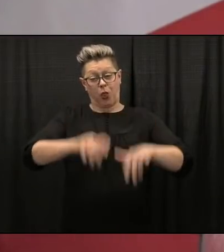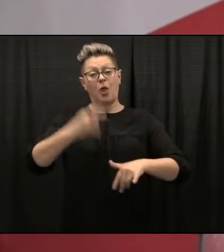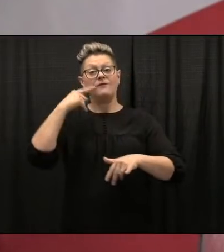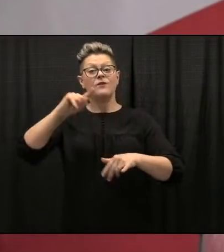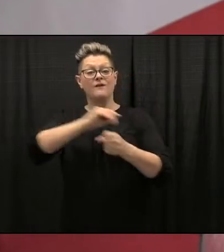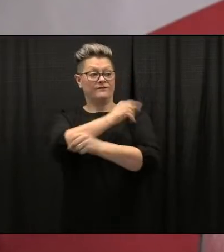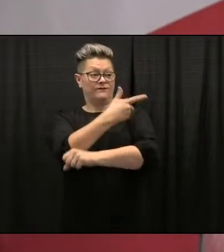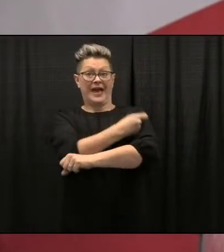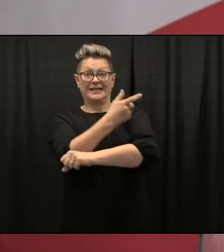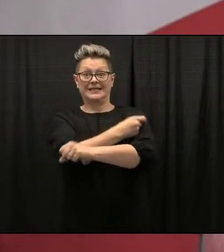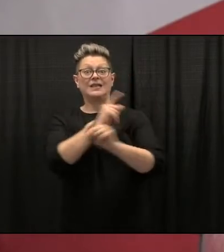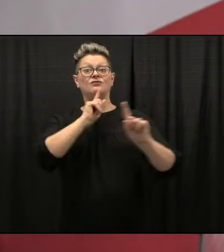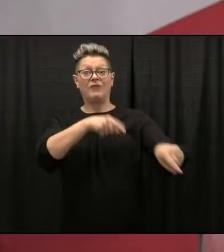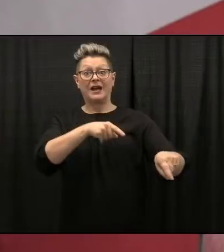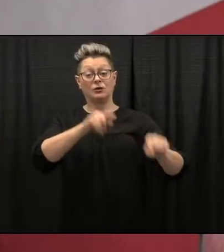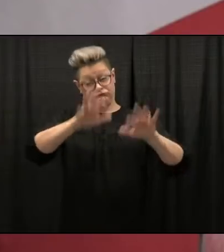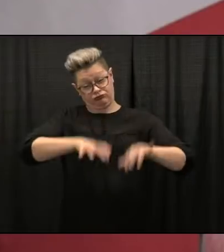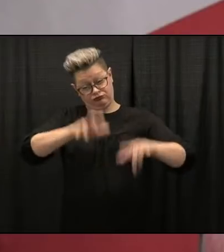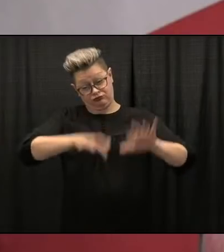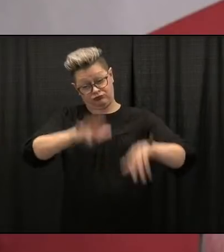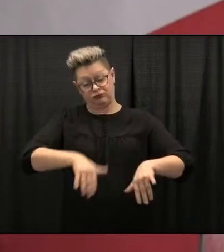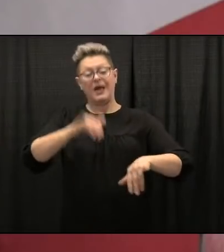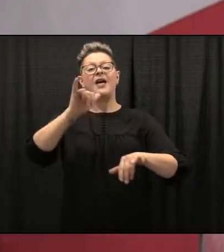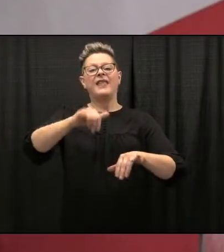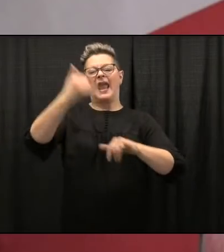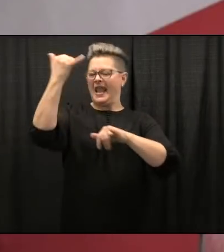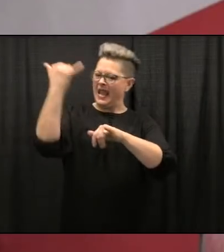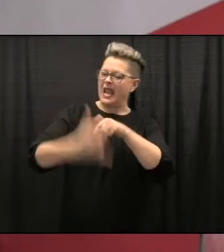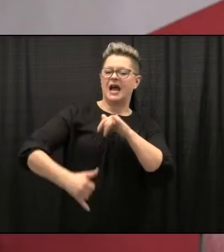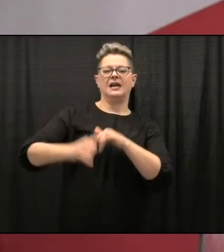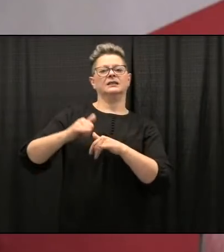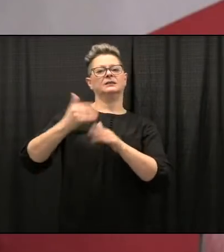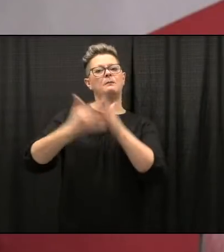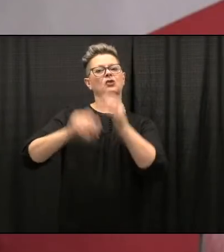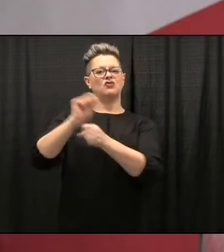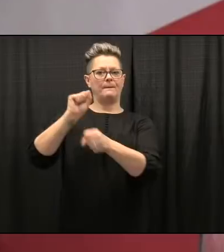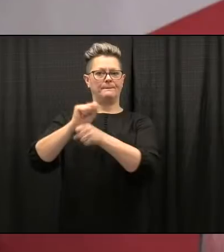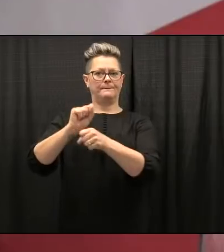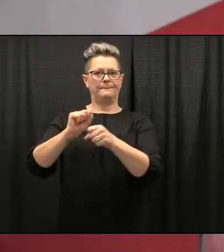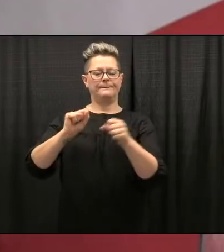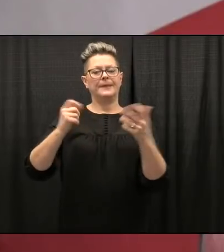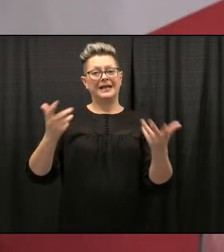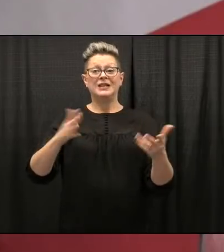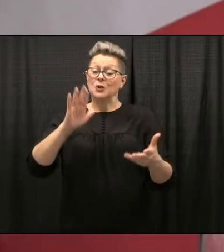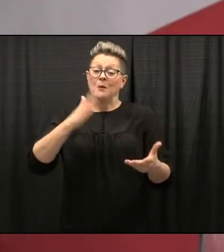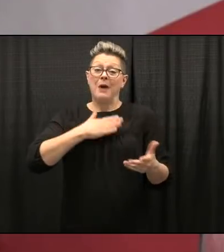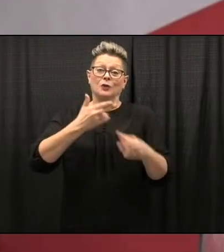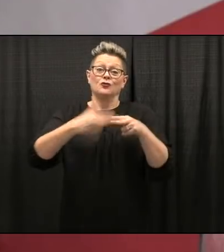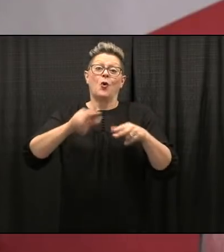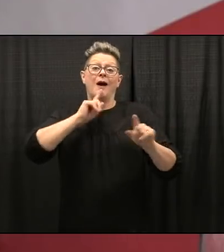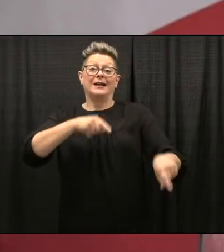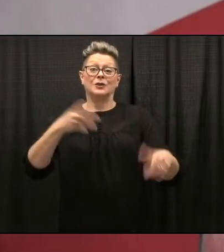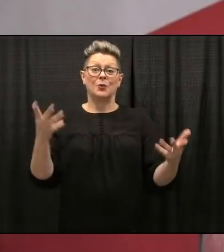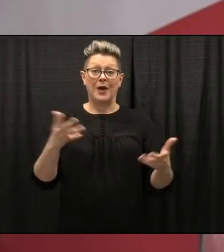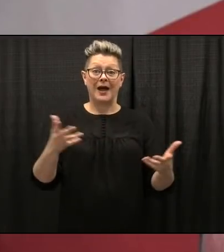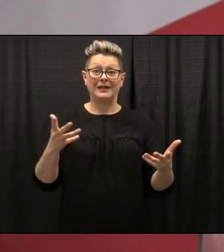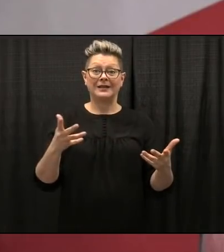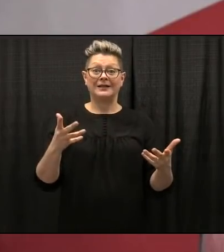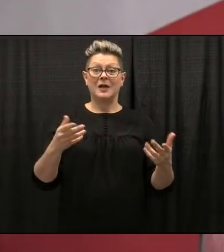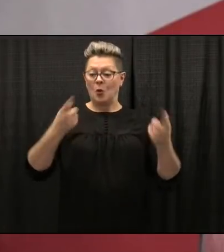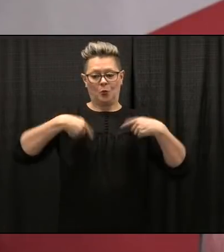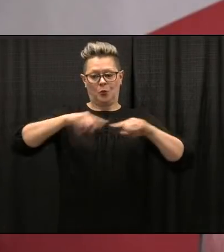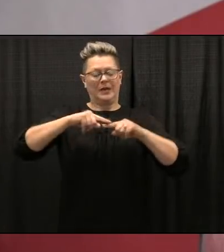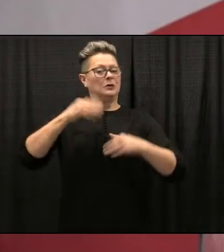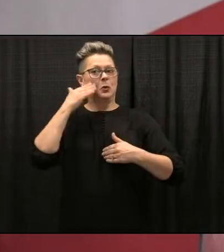record, that's kind of the tail end of that. So I think the short answer would be we're not aware of